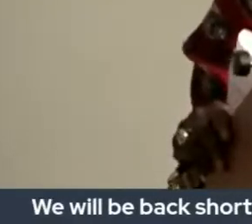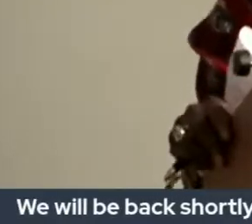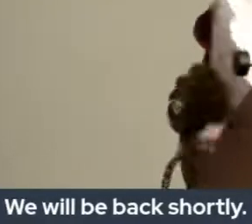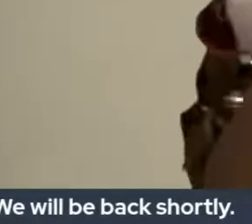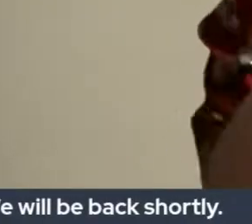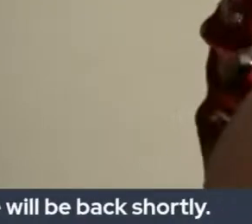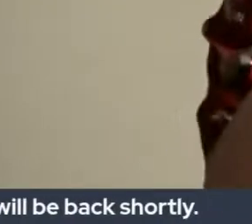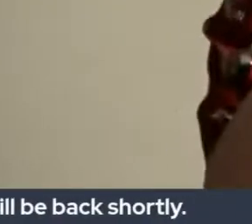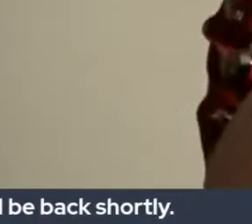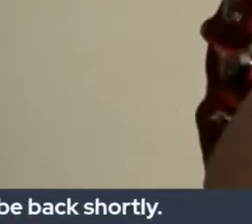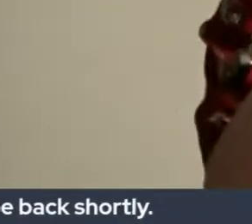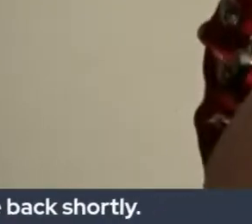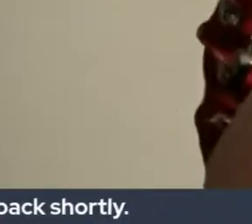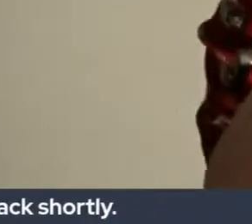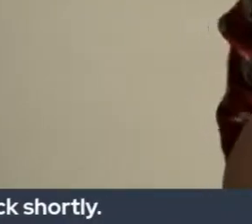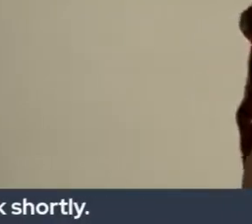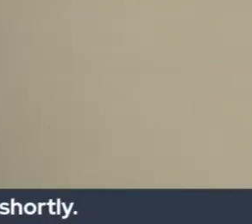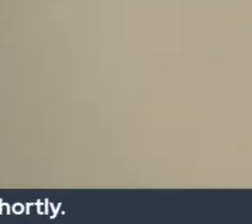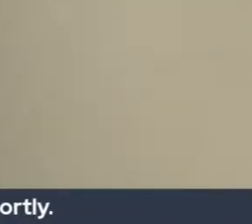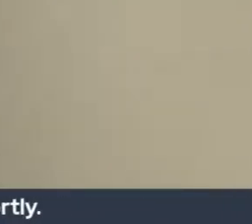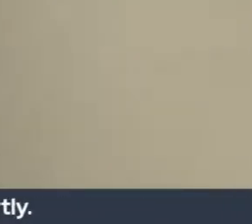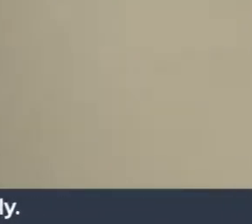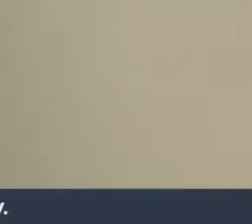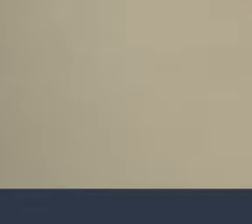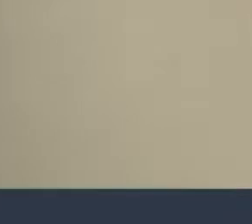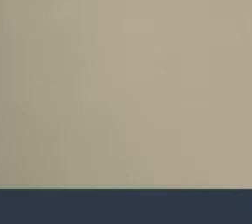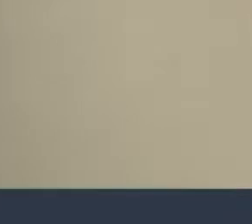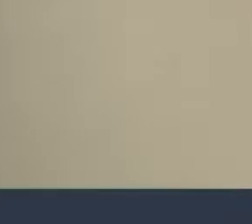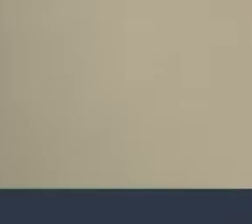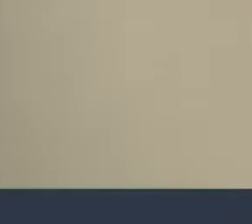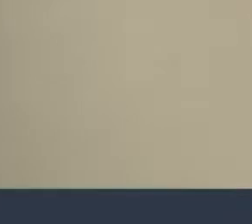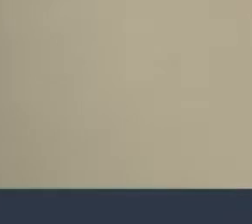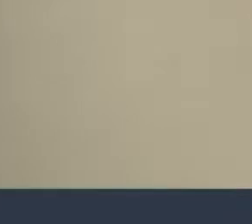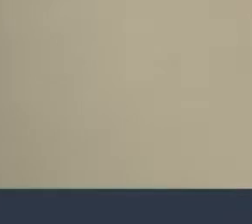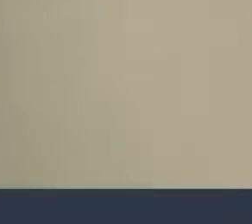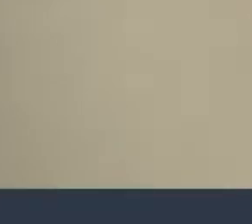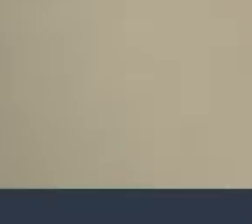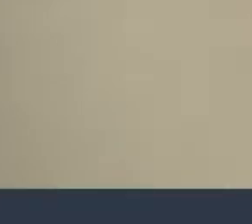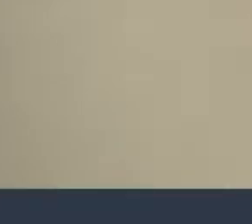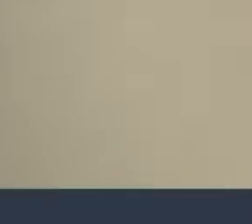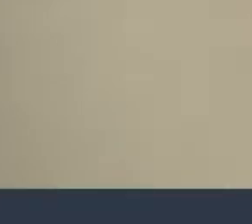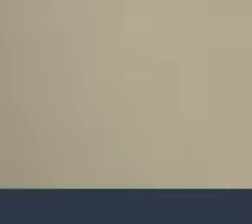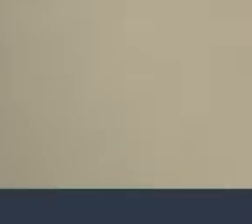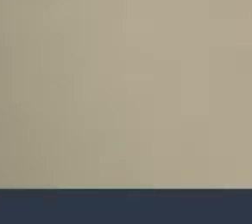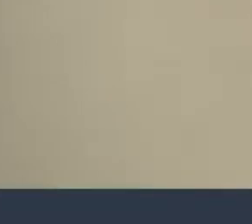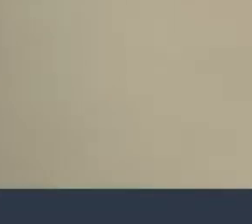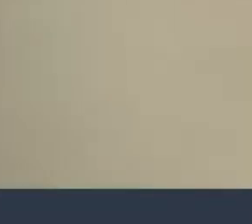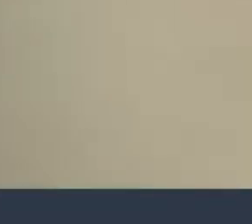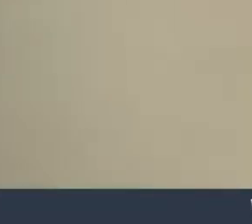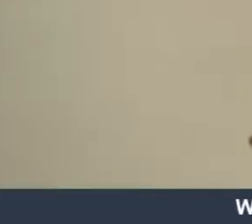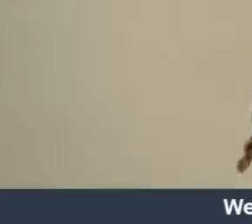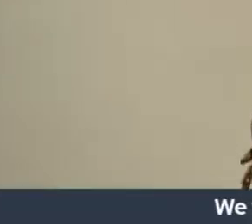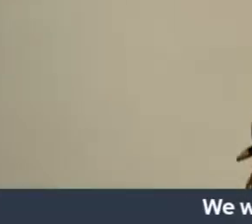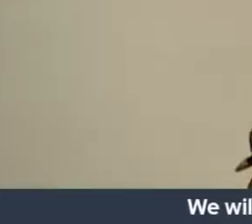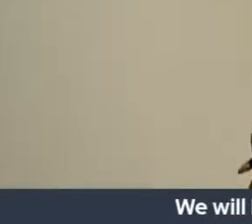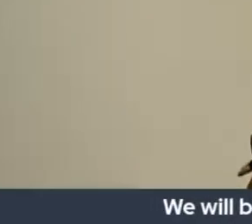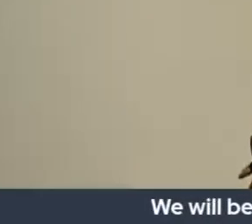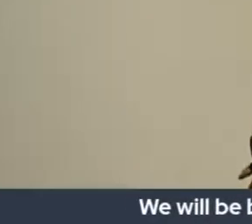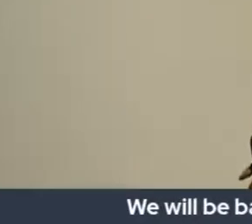the last witness in the count 4 of